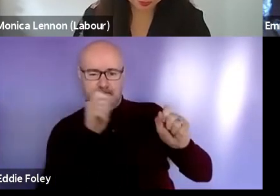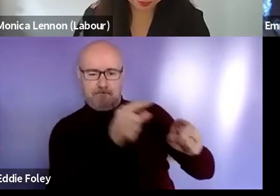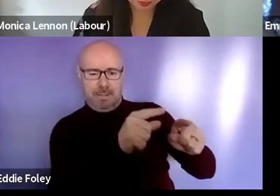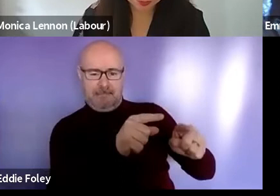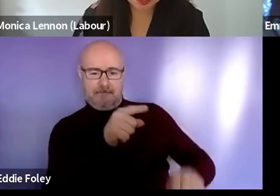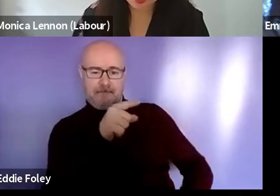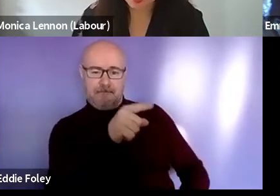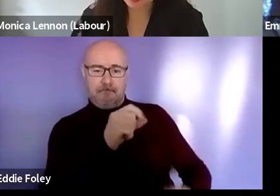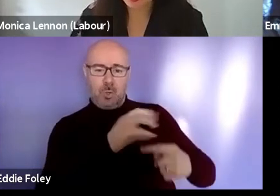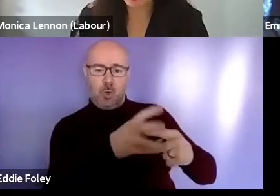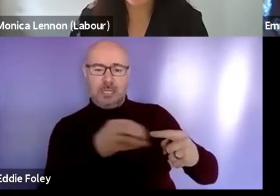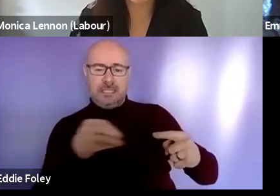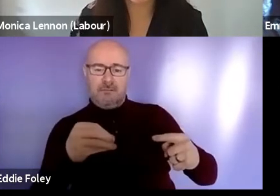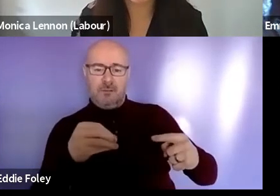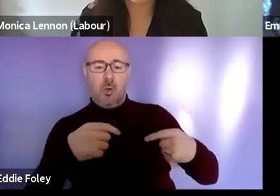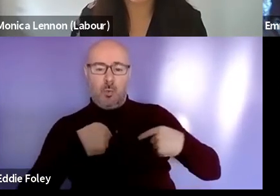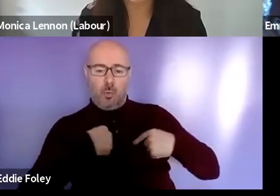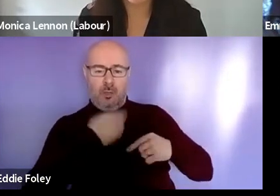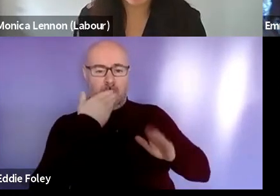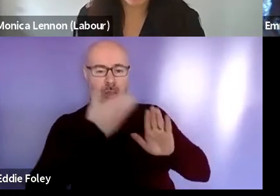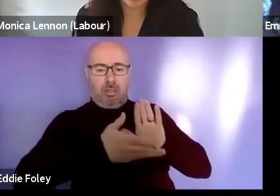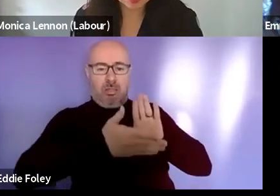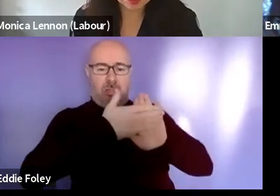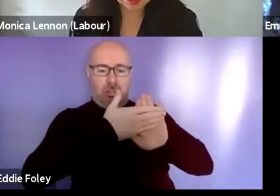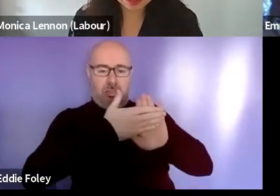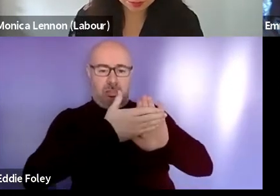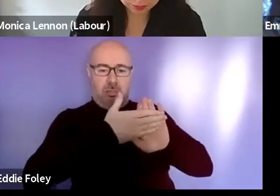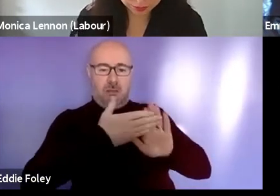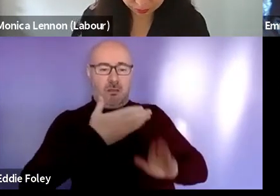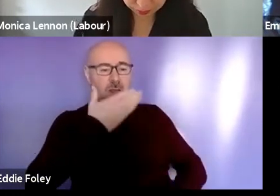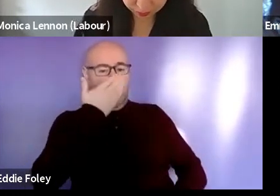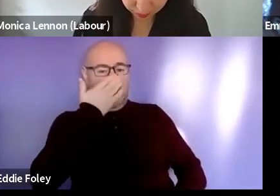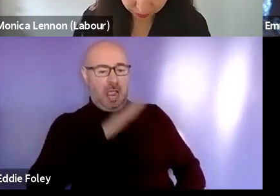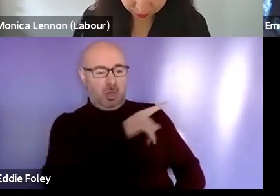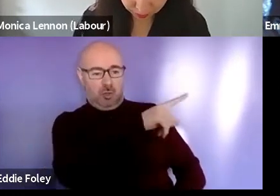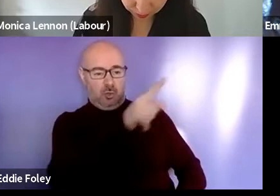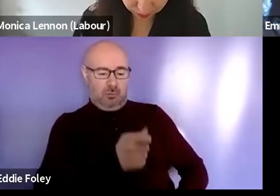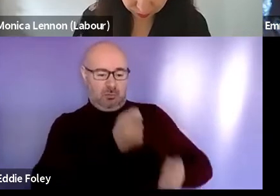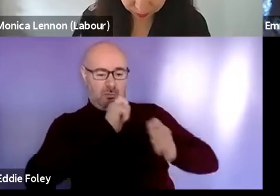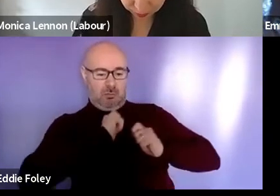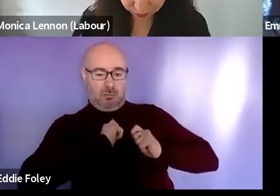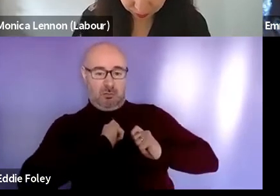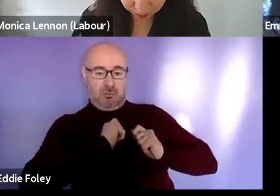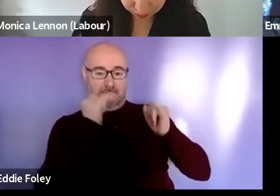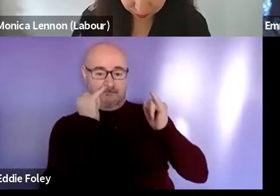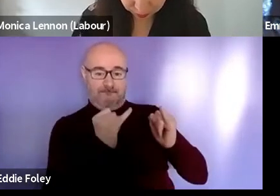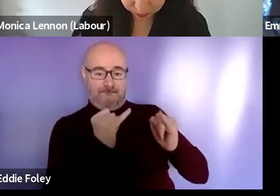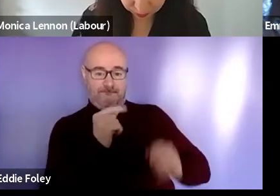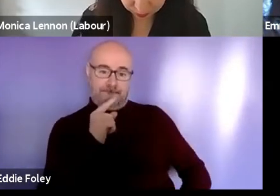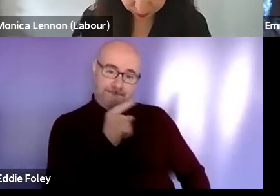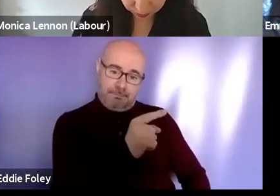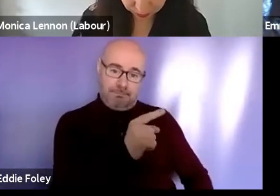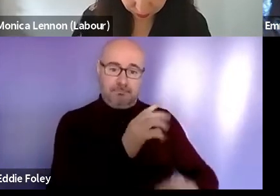with disabilities because of attitudes to, for instance, people on benefits